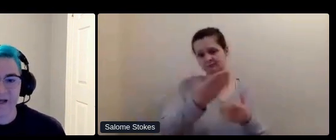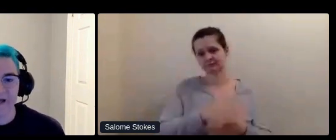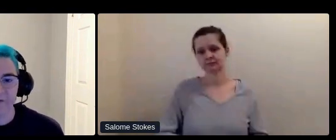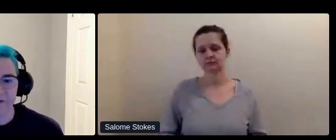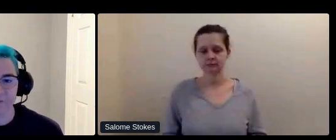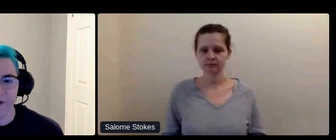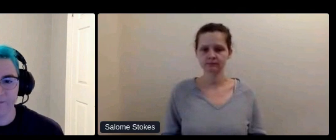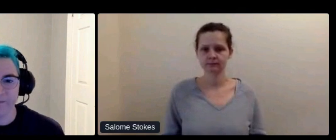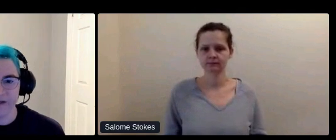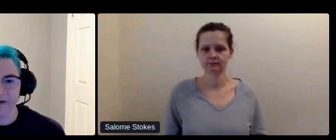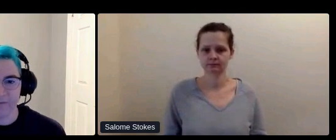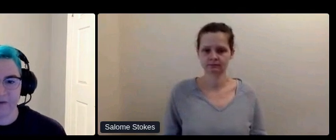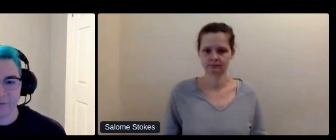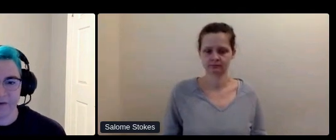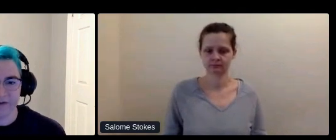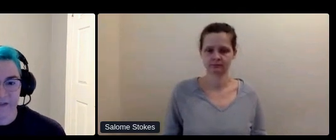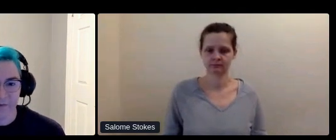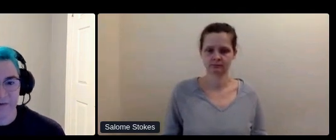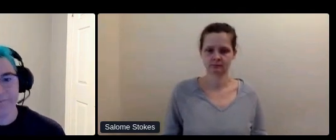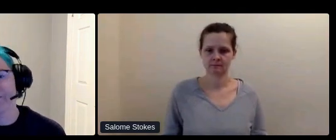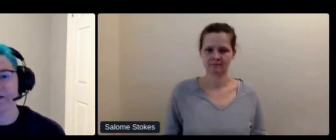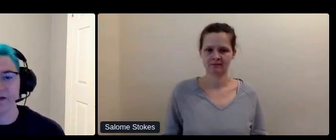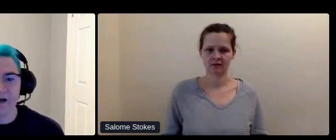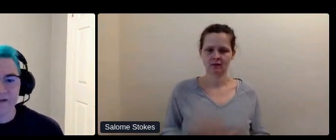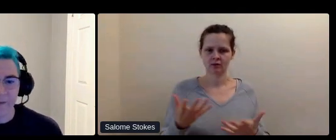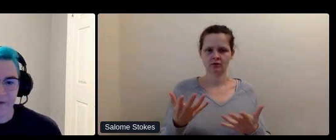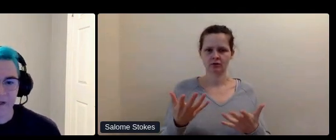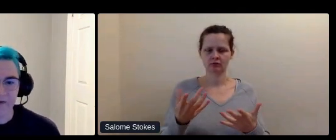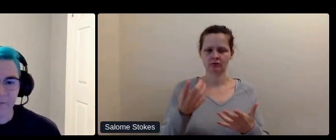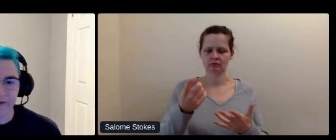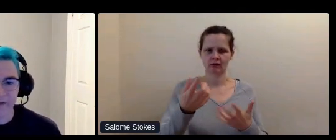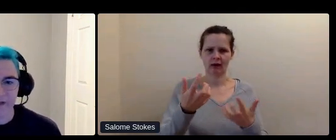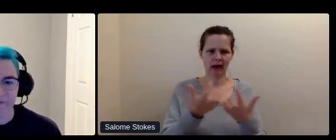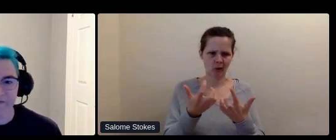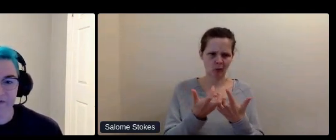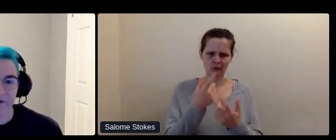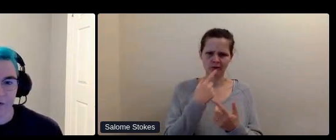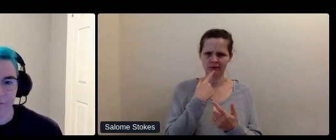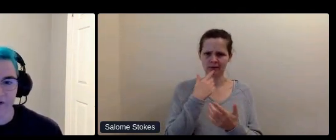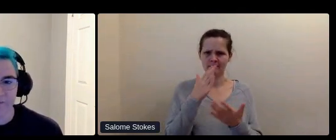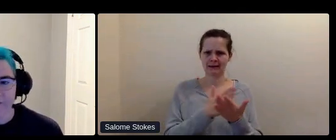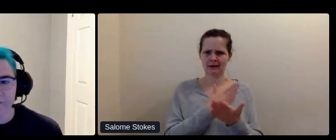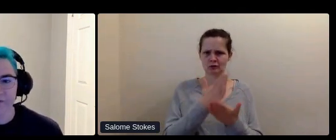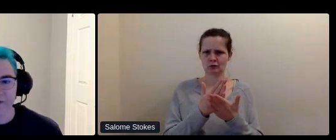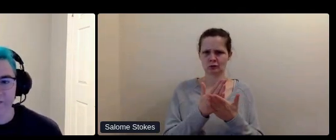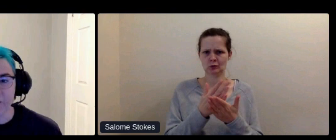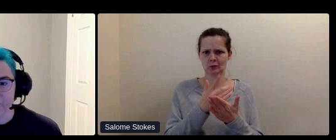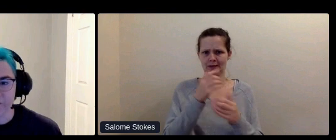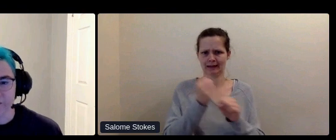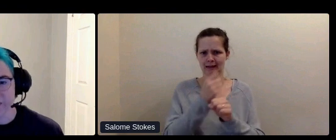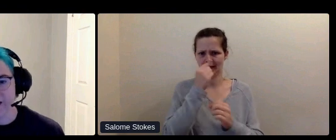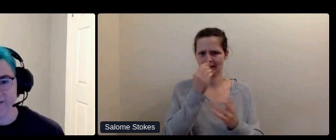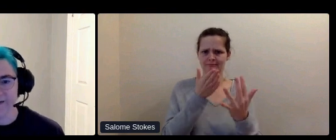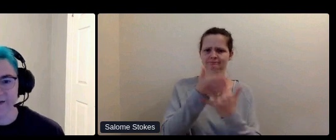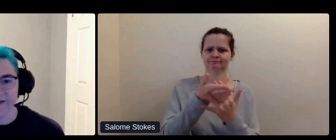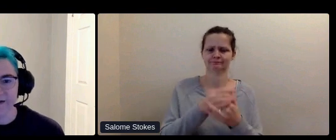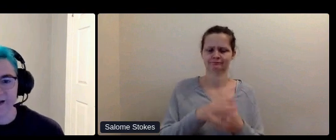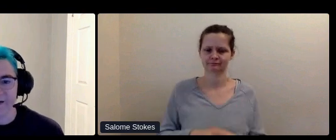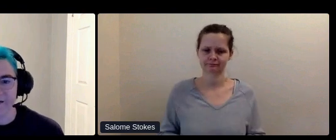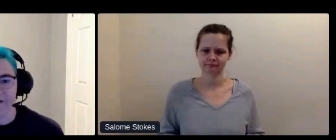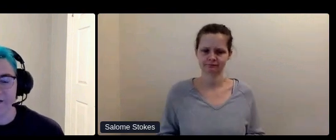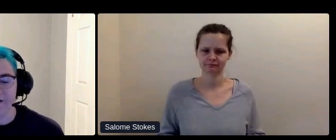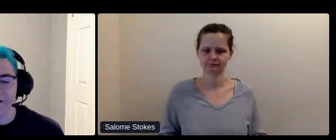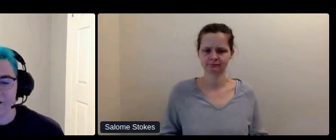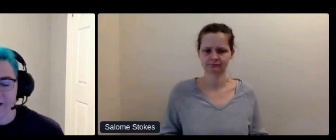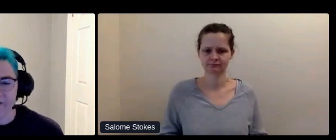to tackle this problem to make our game more accessible? On top of that, AAA games of this scope are miracles on their own to realize,